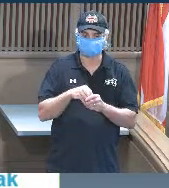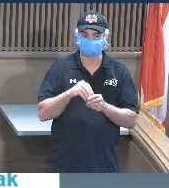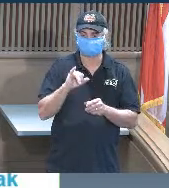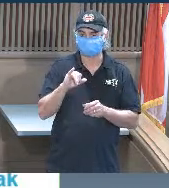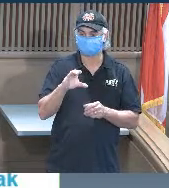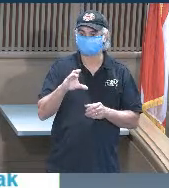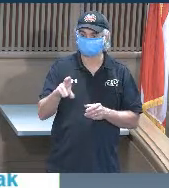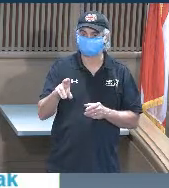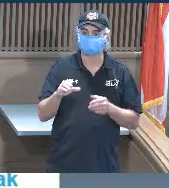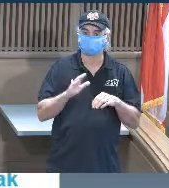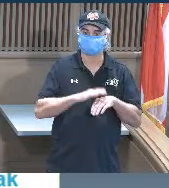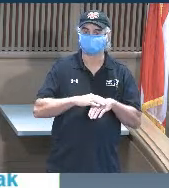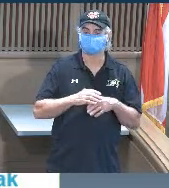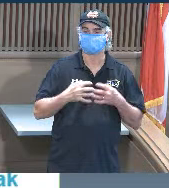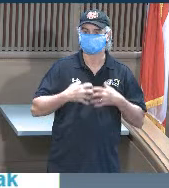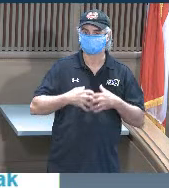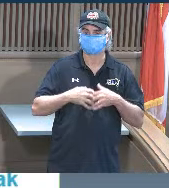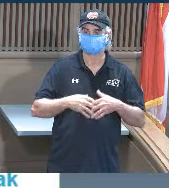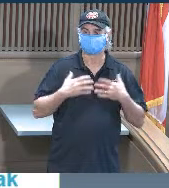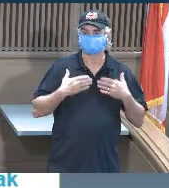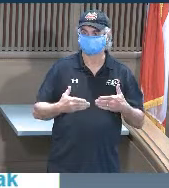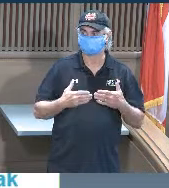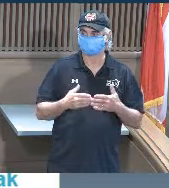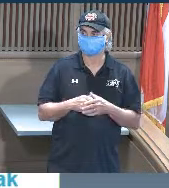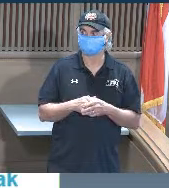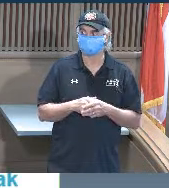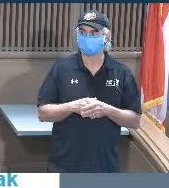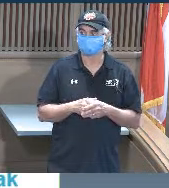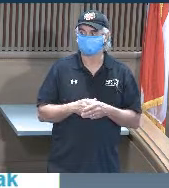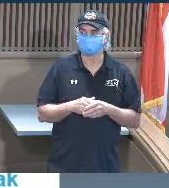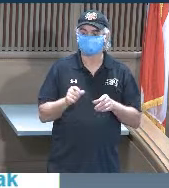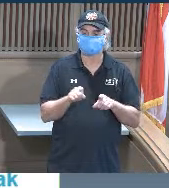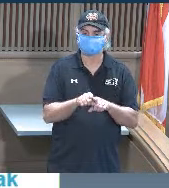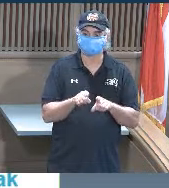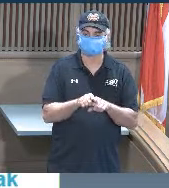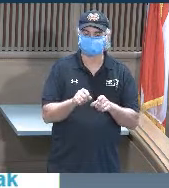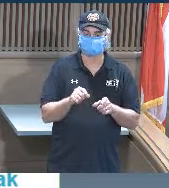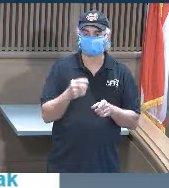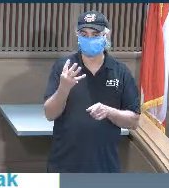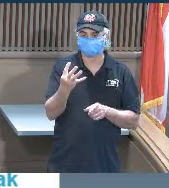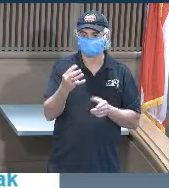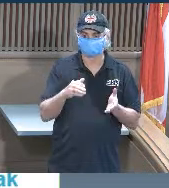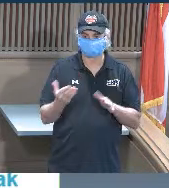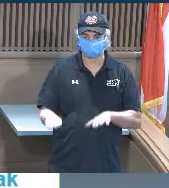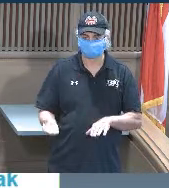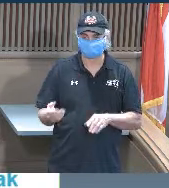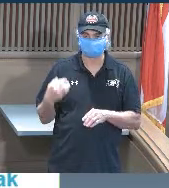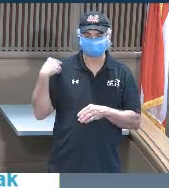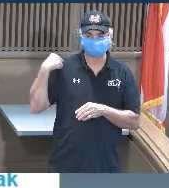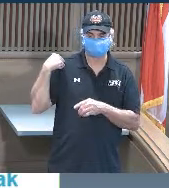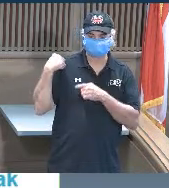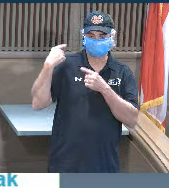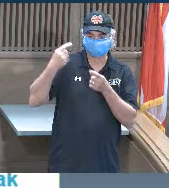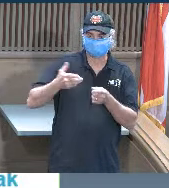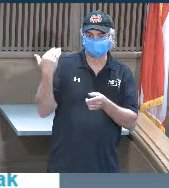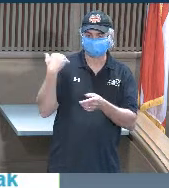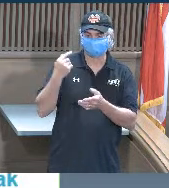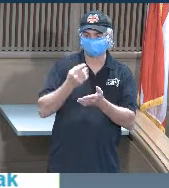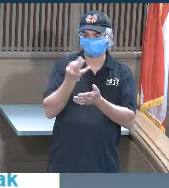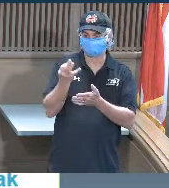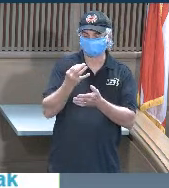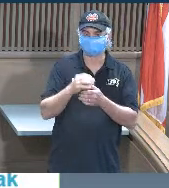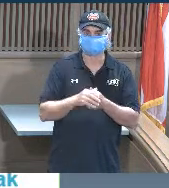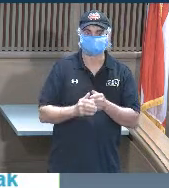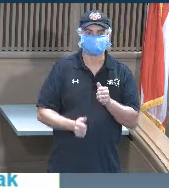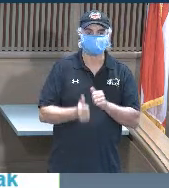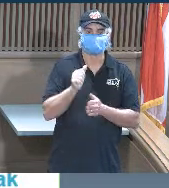it's down 39%. And unfortunately, we've also lost 4 patients since last Friday. So